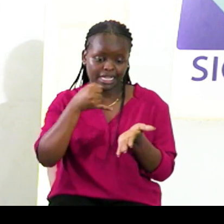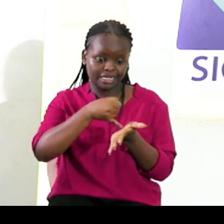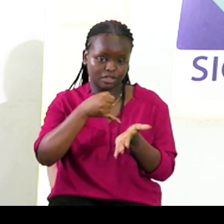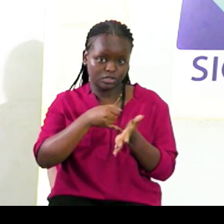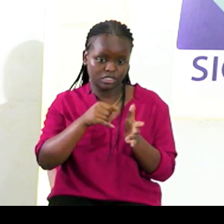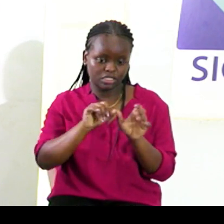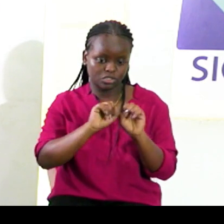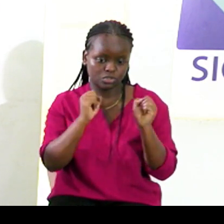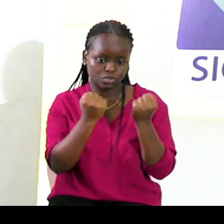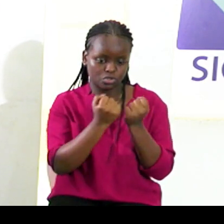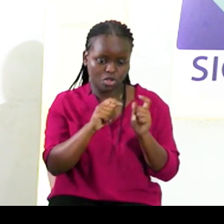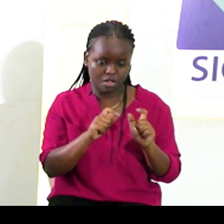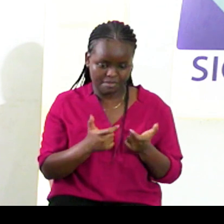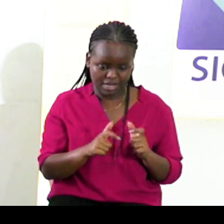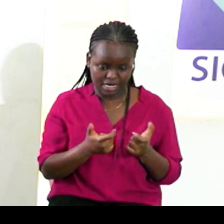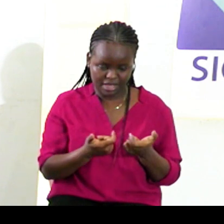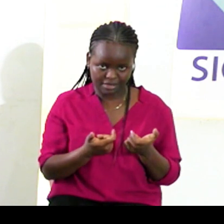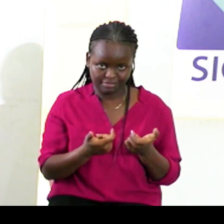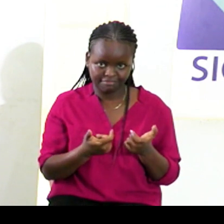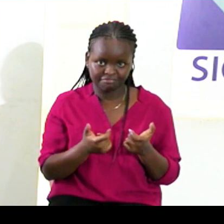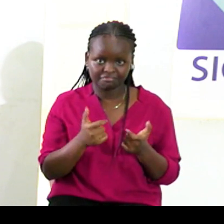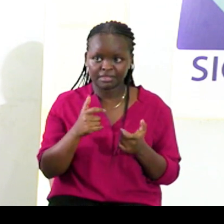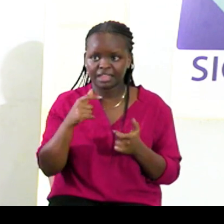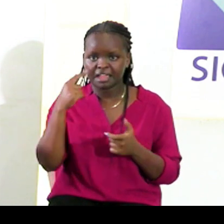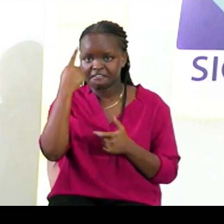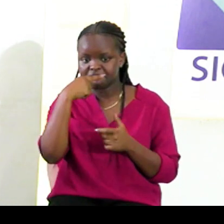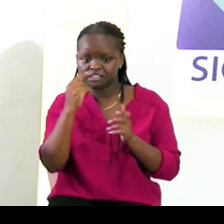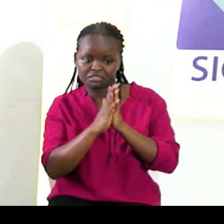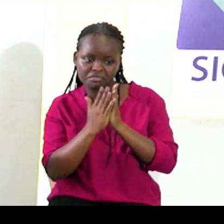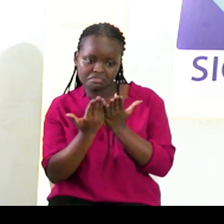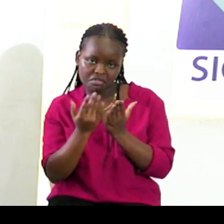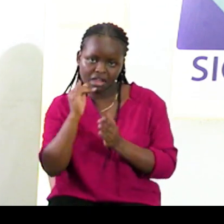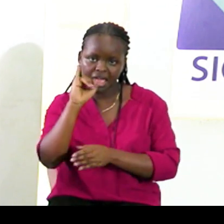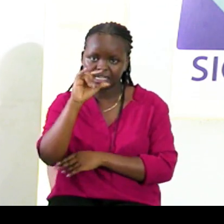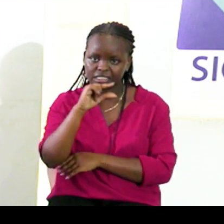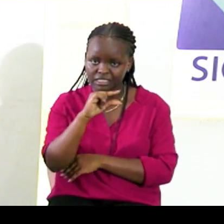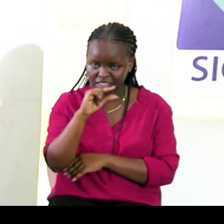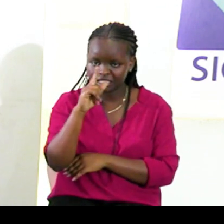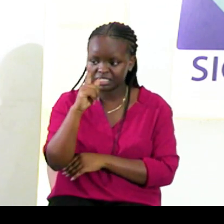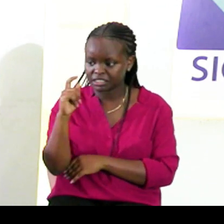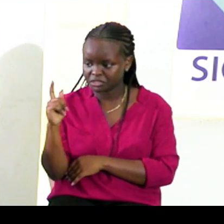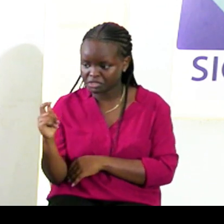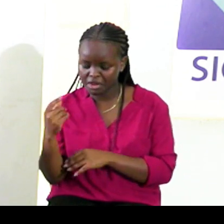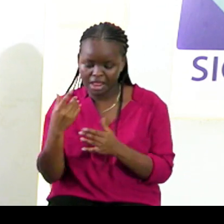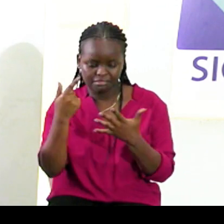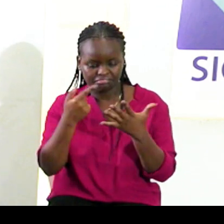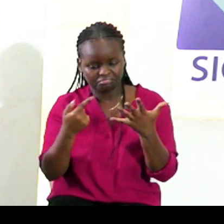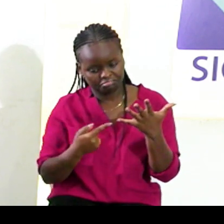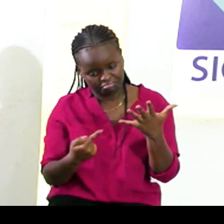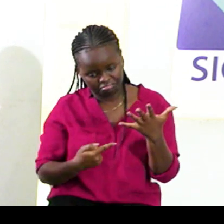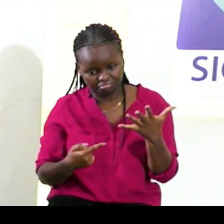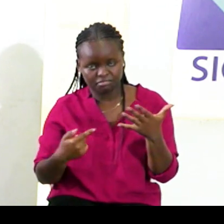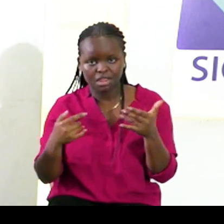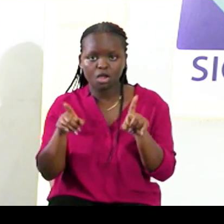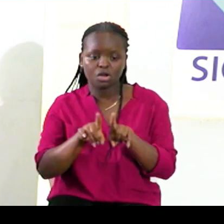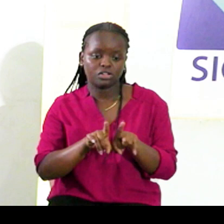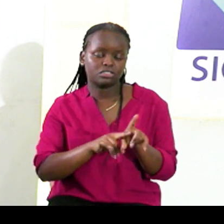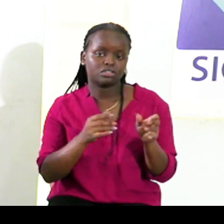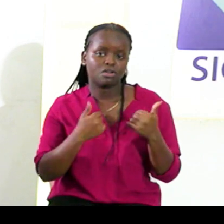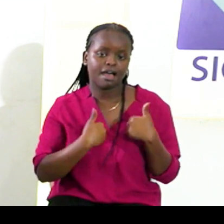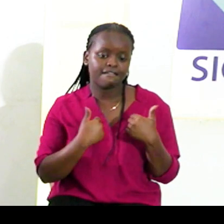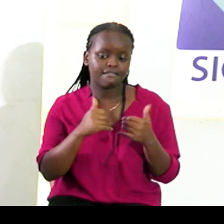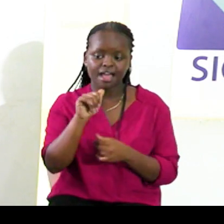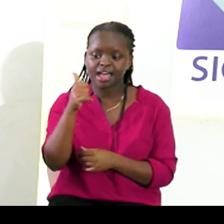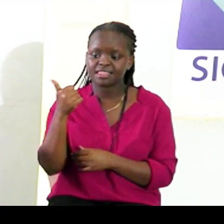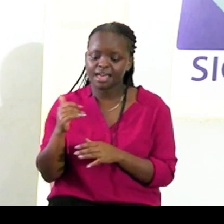media platforms, e.g. Facebook, Instagram, TikTok, and many others. We also have other